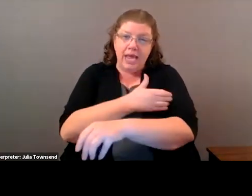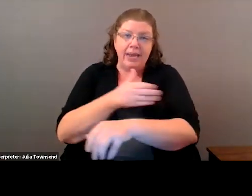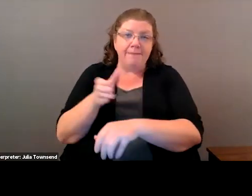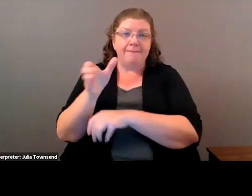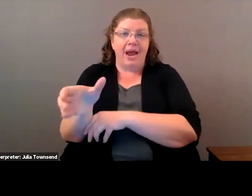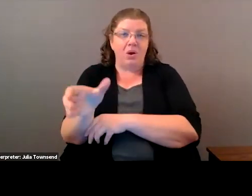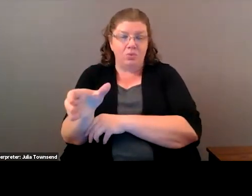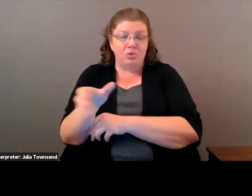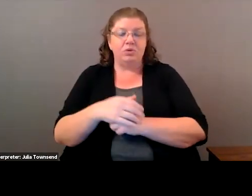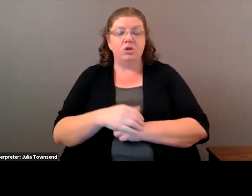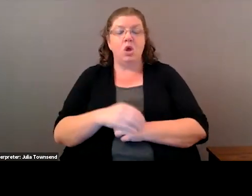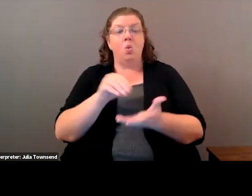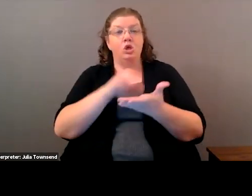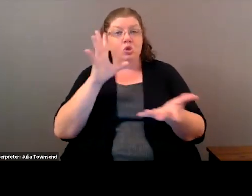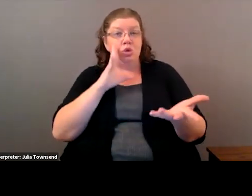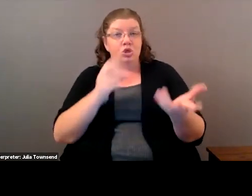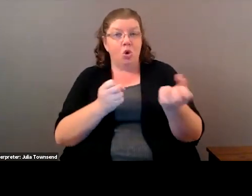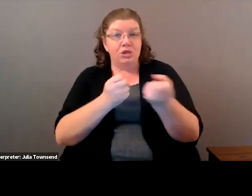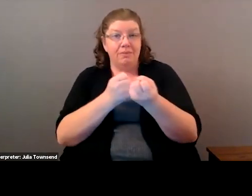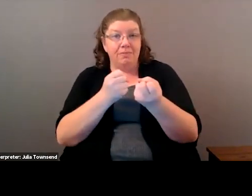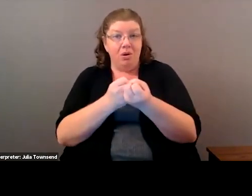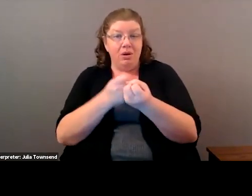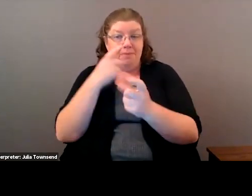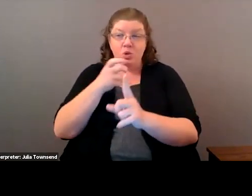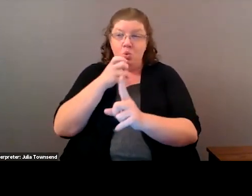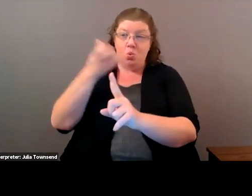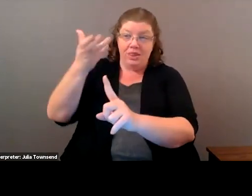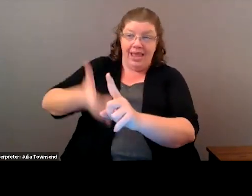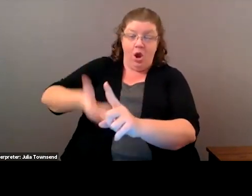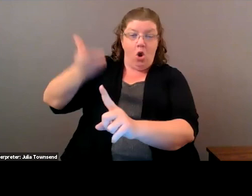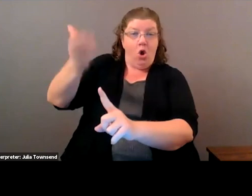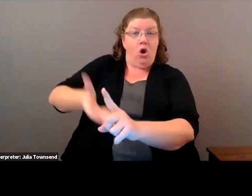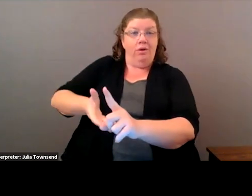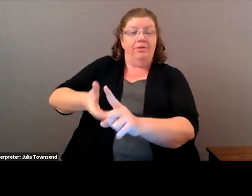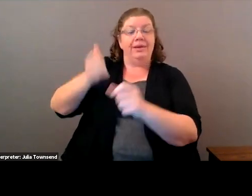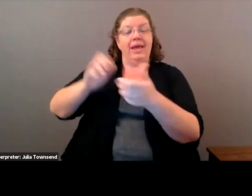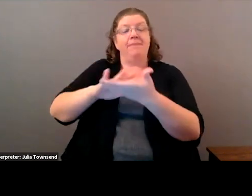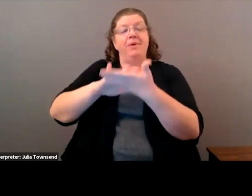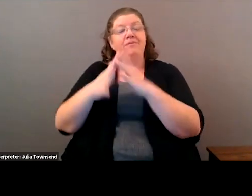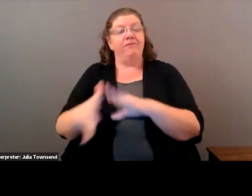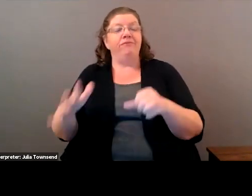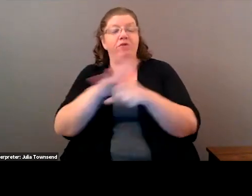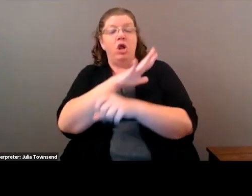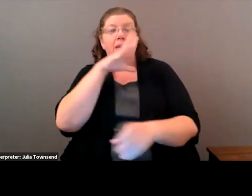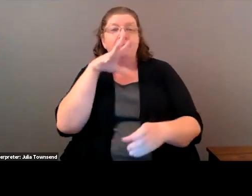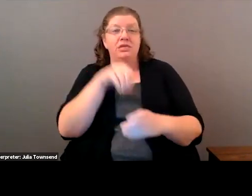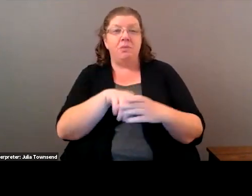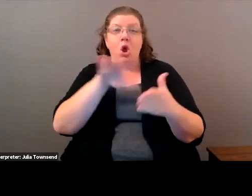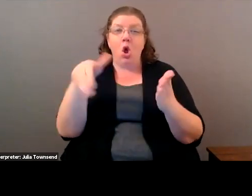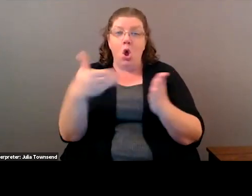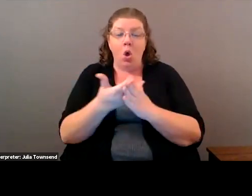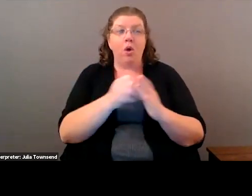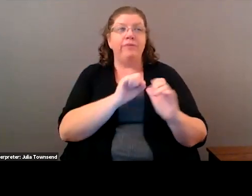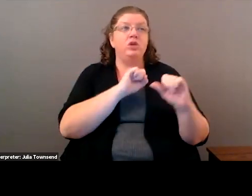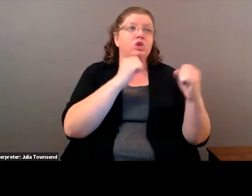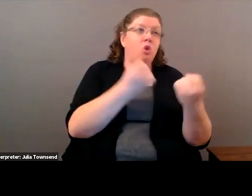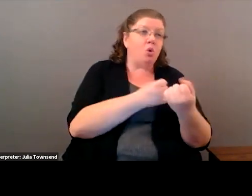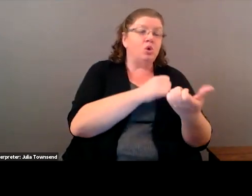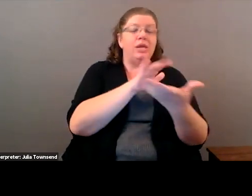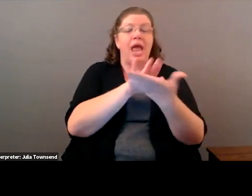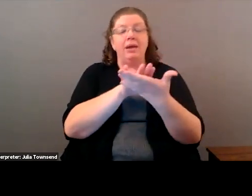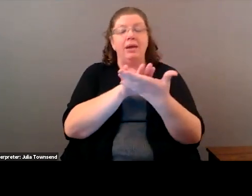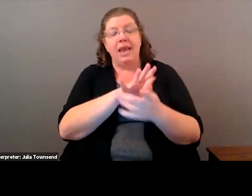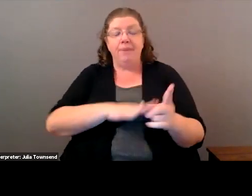When students are supported in who they are, they can become fully participatory in all of their social and academic